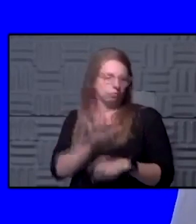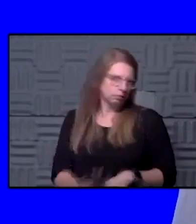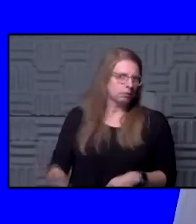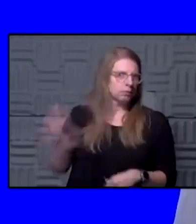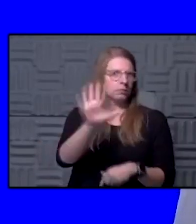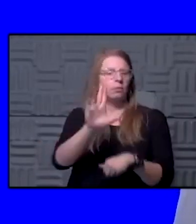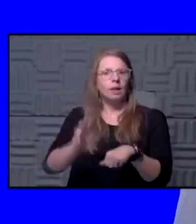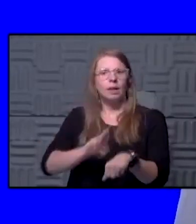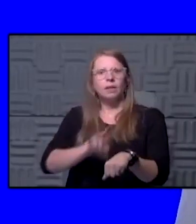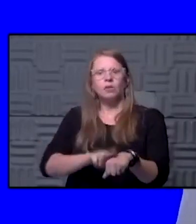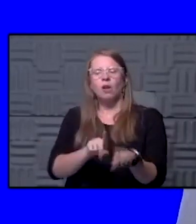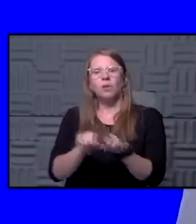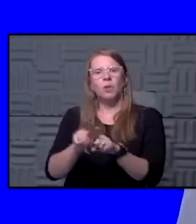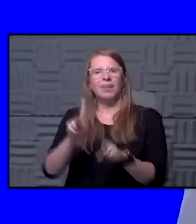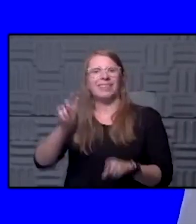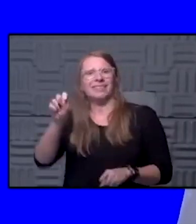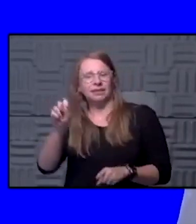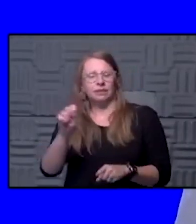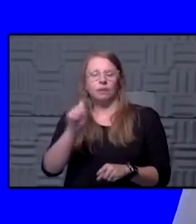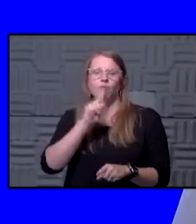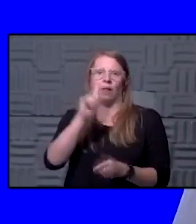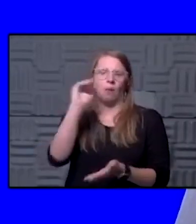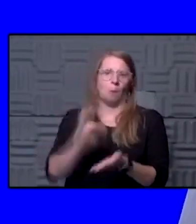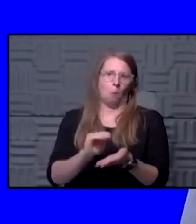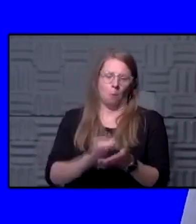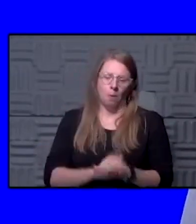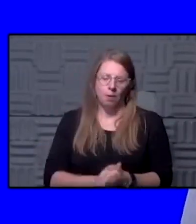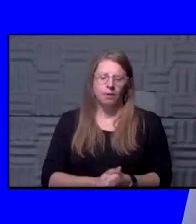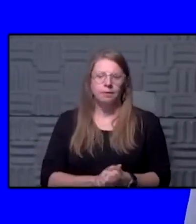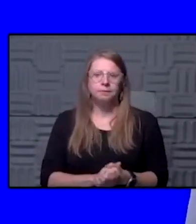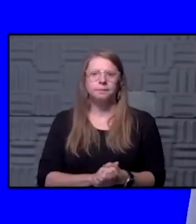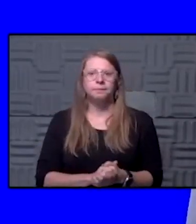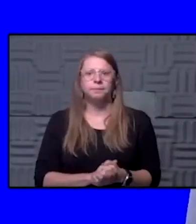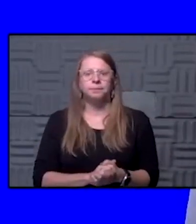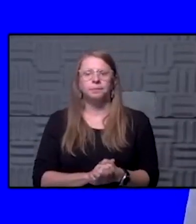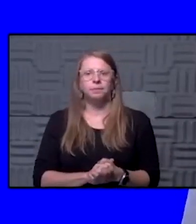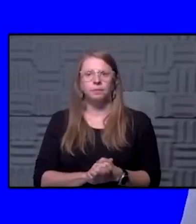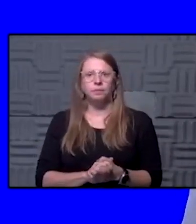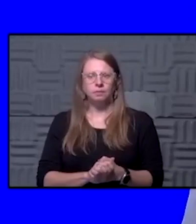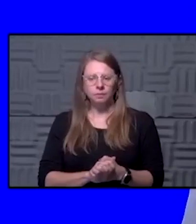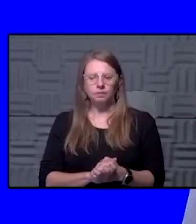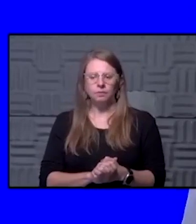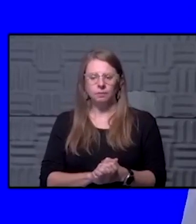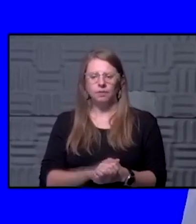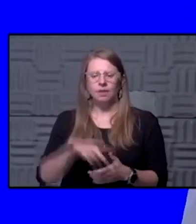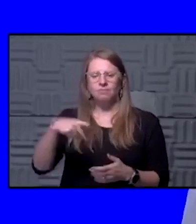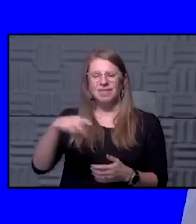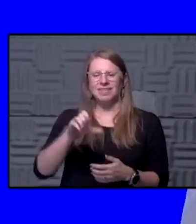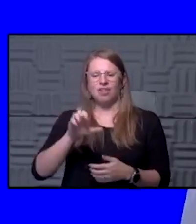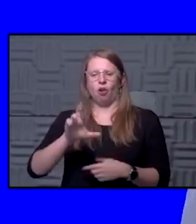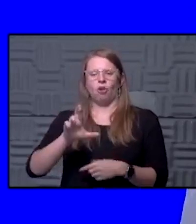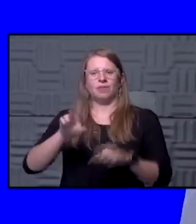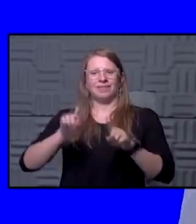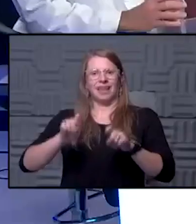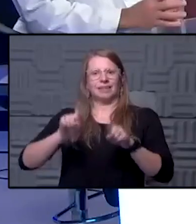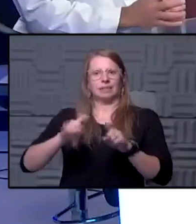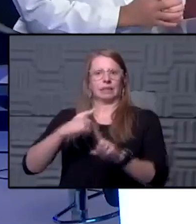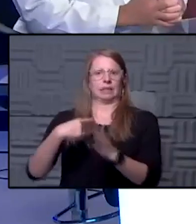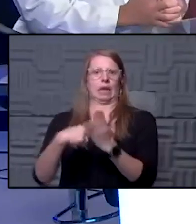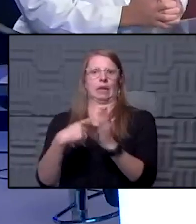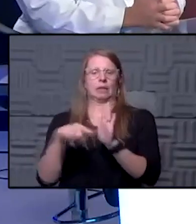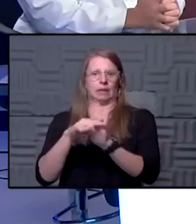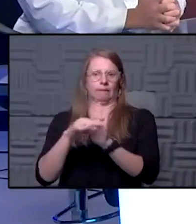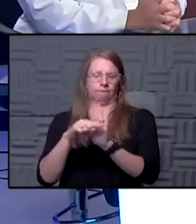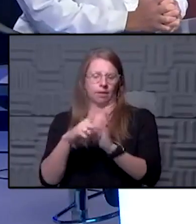and particularly in Kansas as well, is very low. That was there was a confirmatory PCR test, which was negative. So. Yeah, so keep those